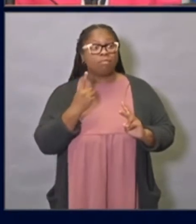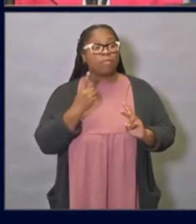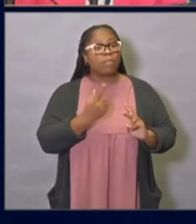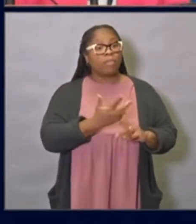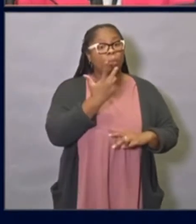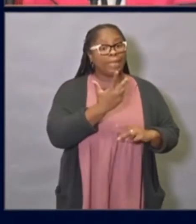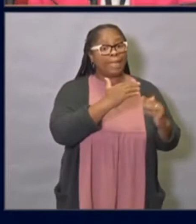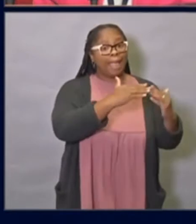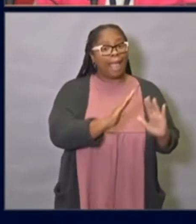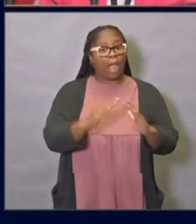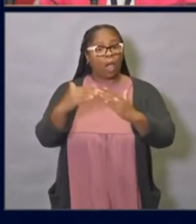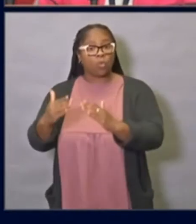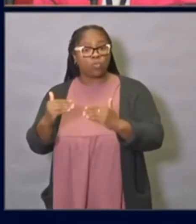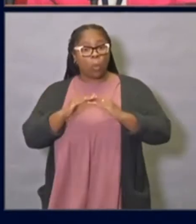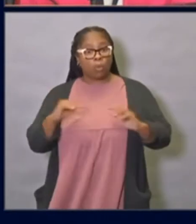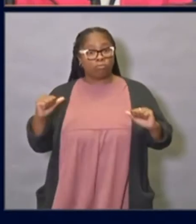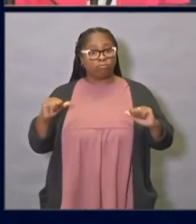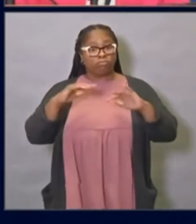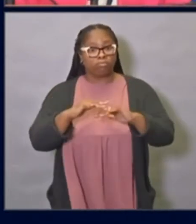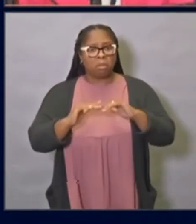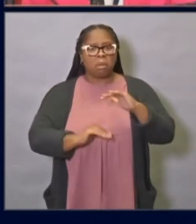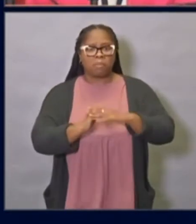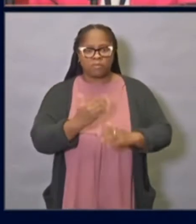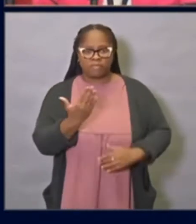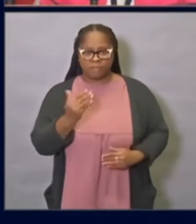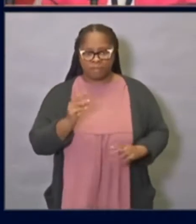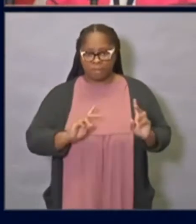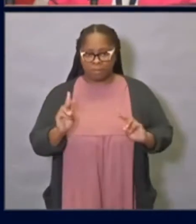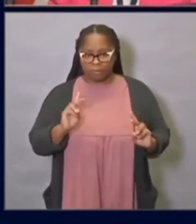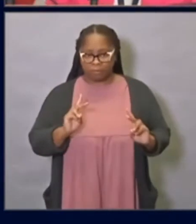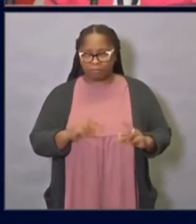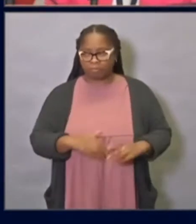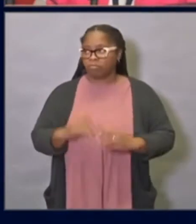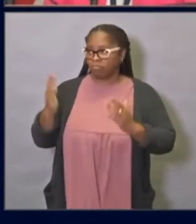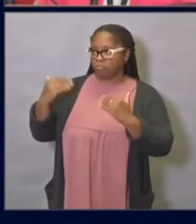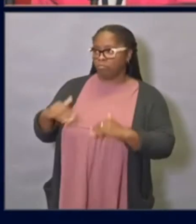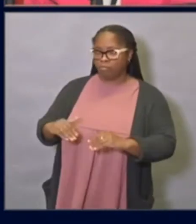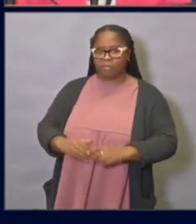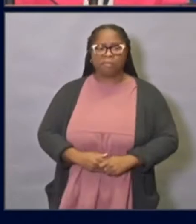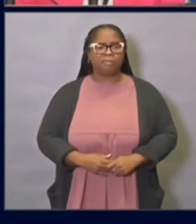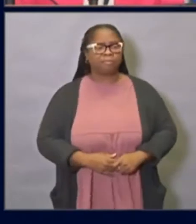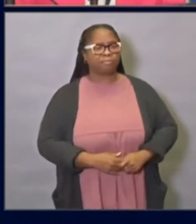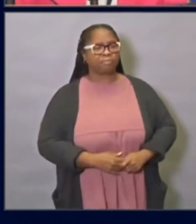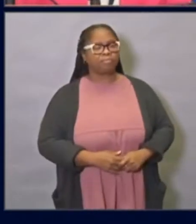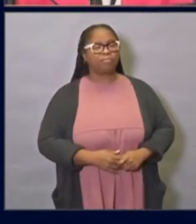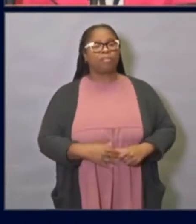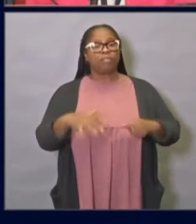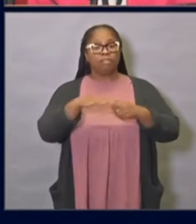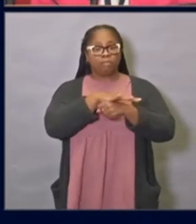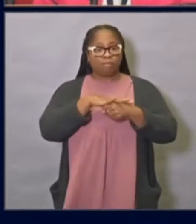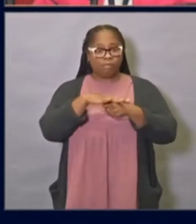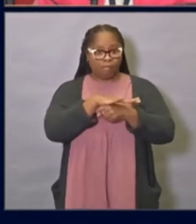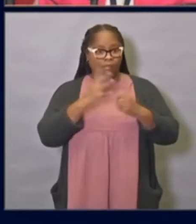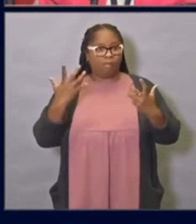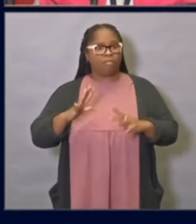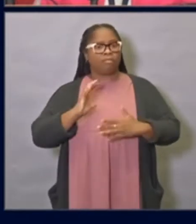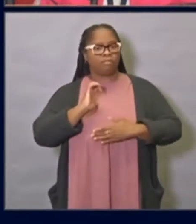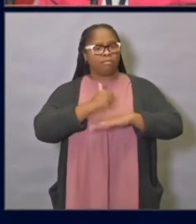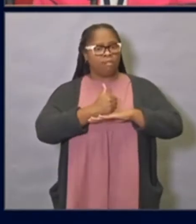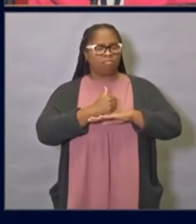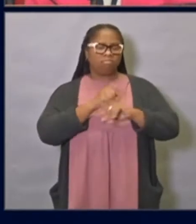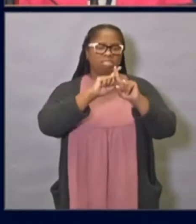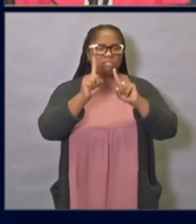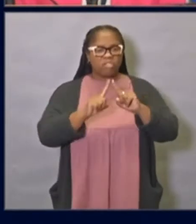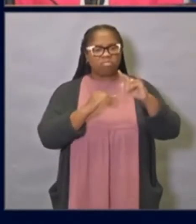households. In addition, the county has established, and I'll take the next slide, has established